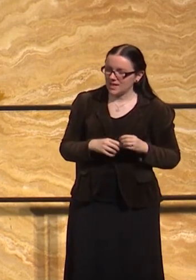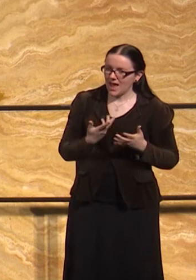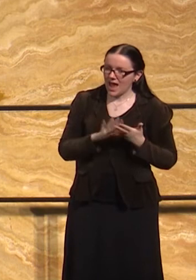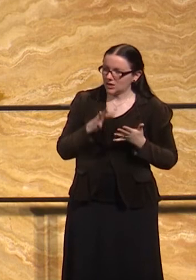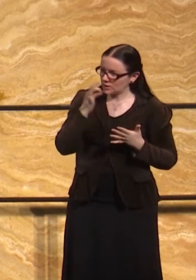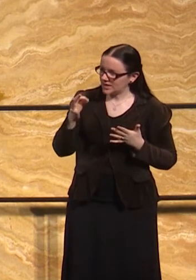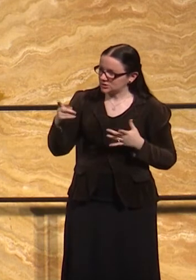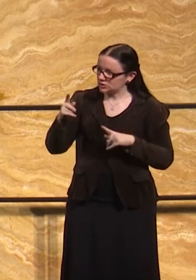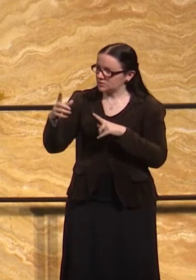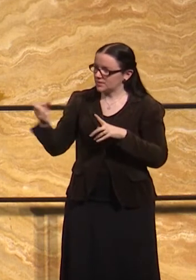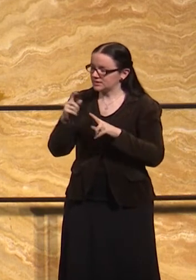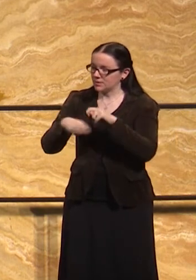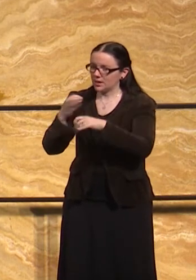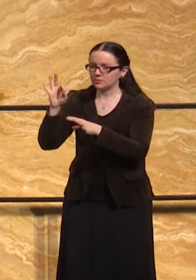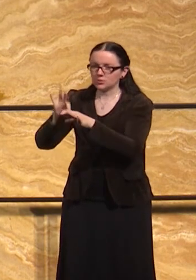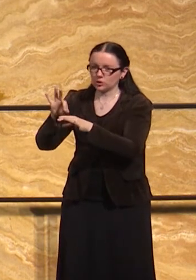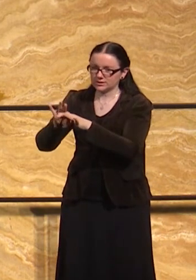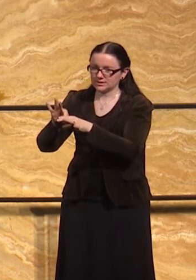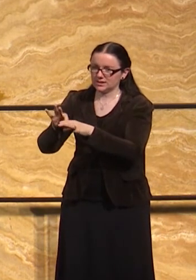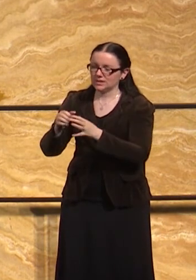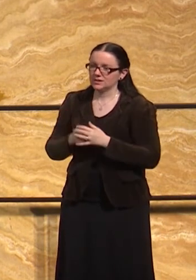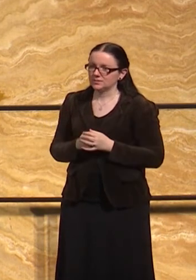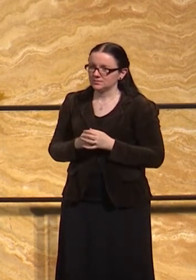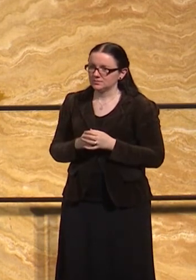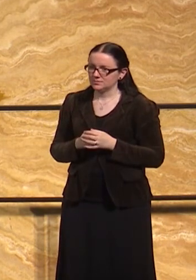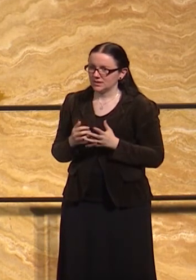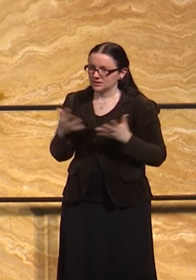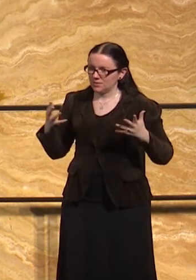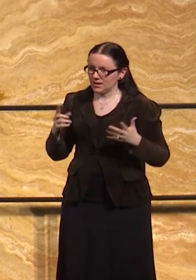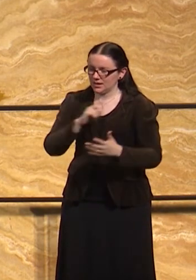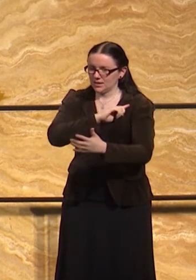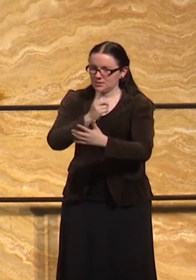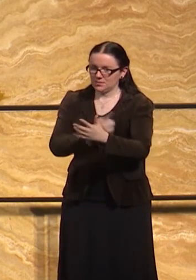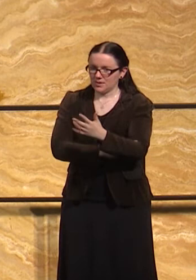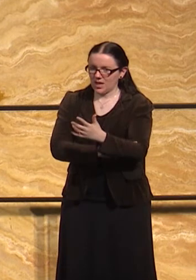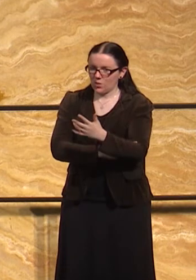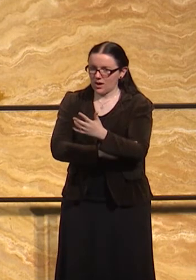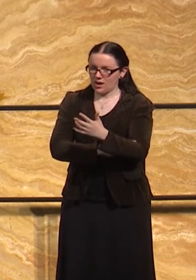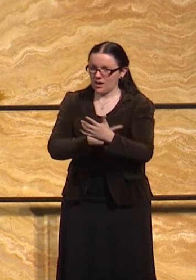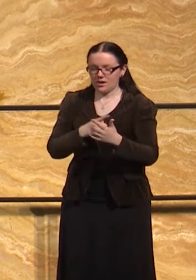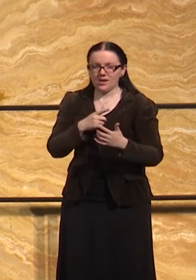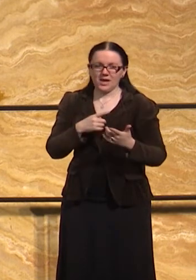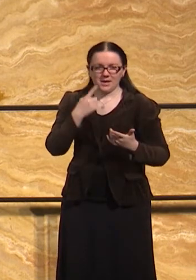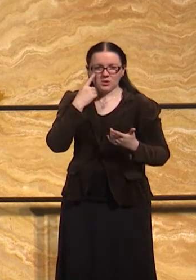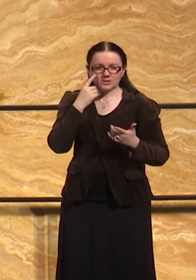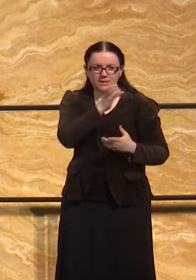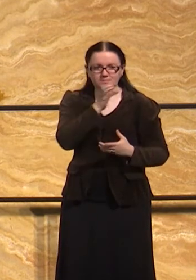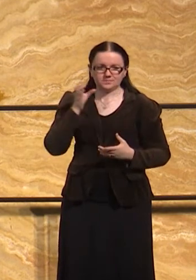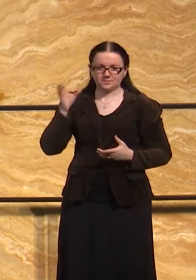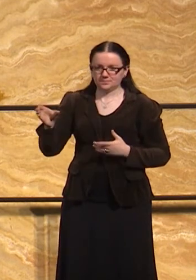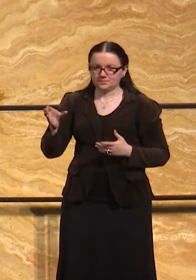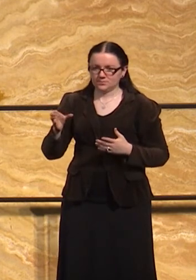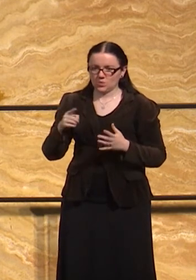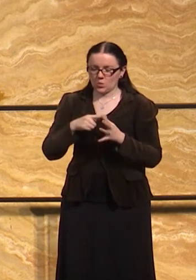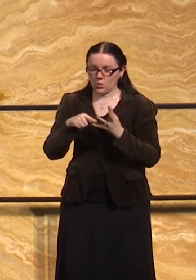you start to get very difficult questions for the big global powers if it looks like they're installing some kind of authoritarian